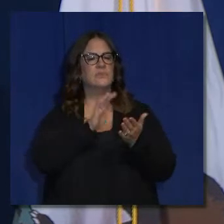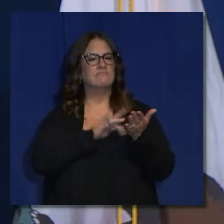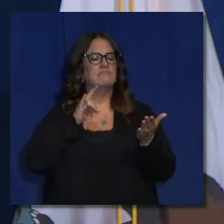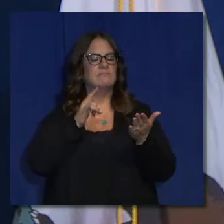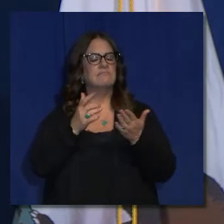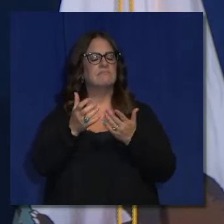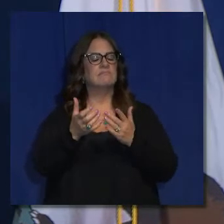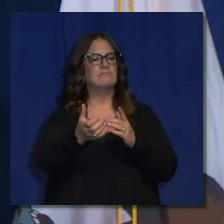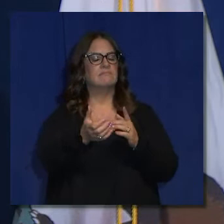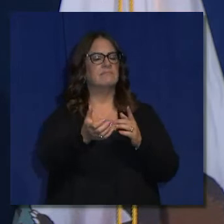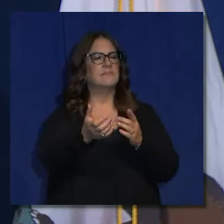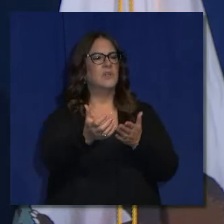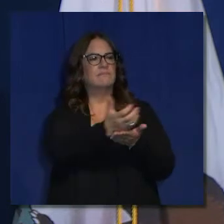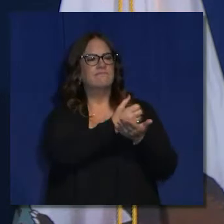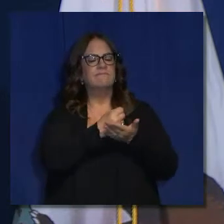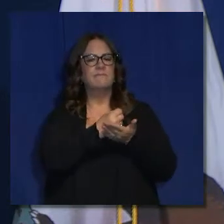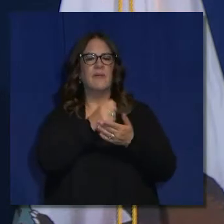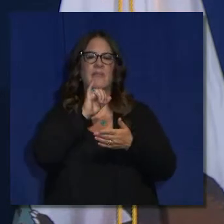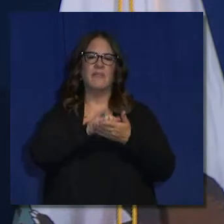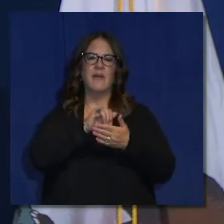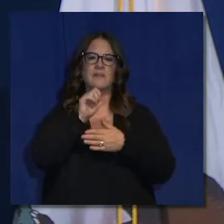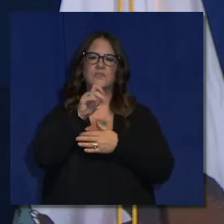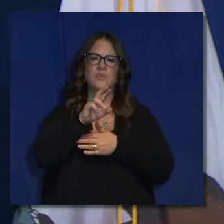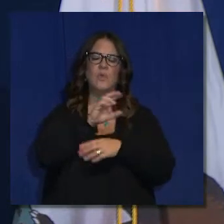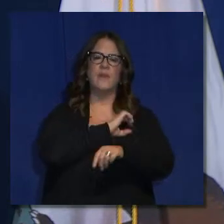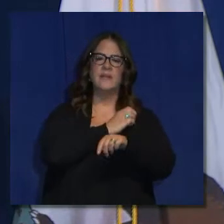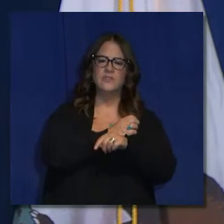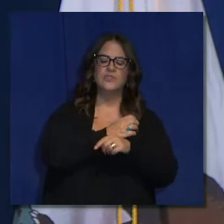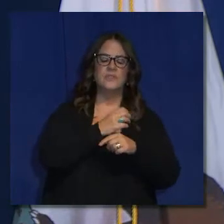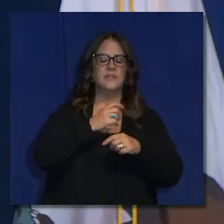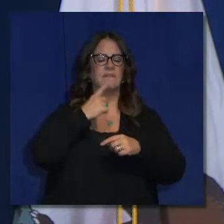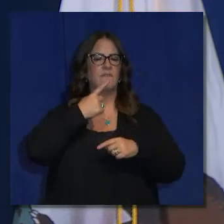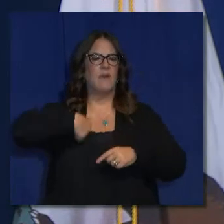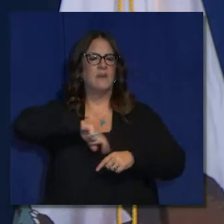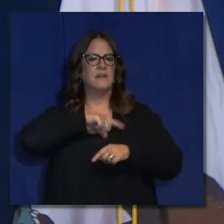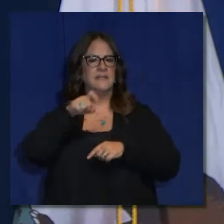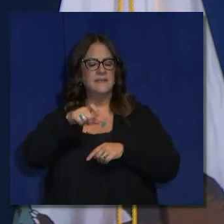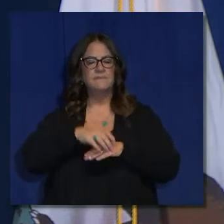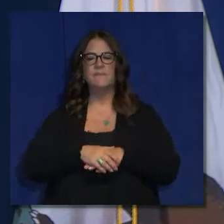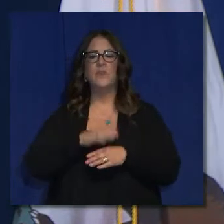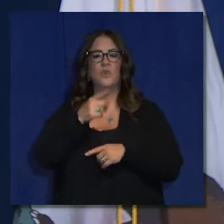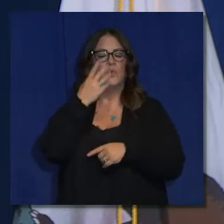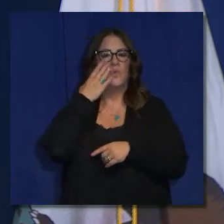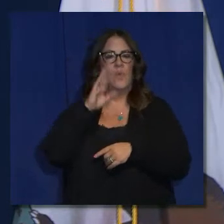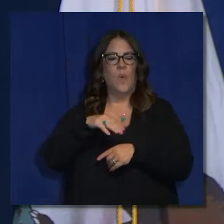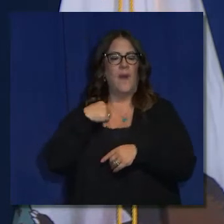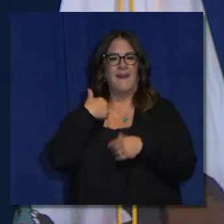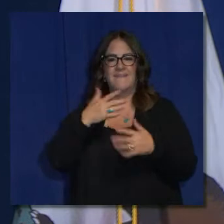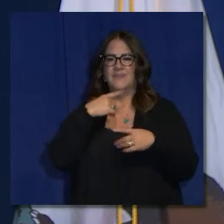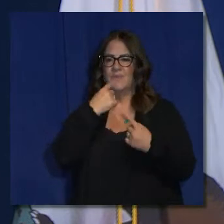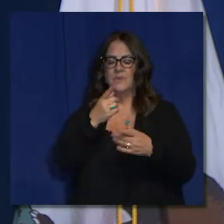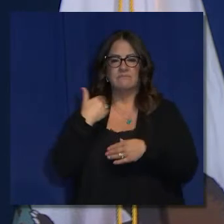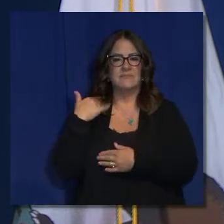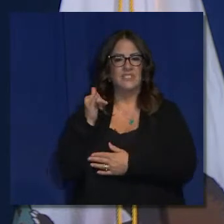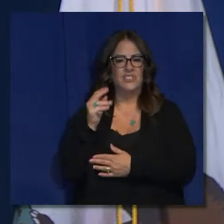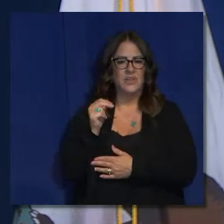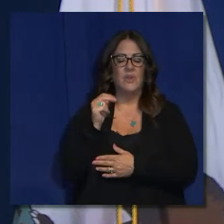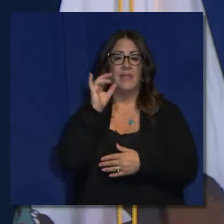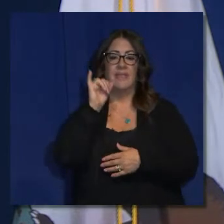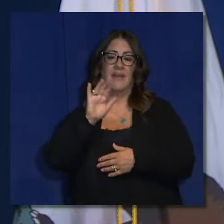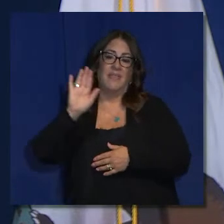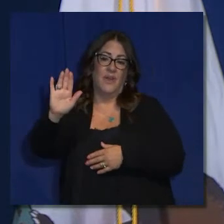more nuanced details of plan. As you heard from me in January, I felt that that proposal was